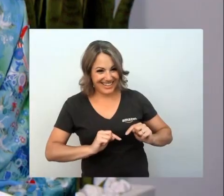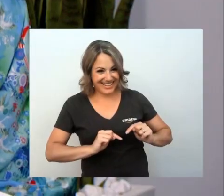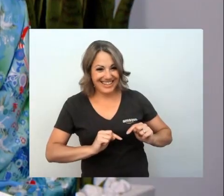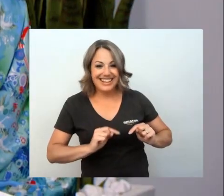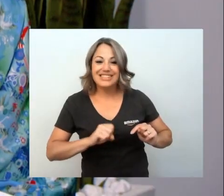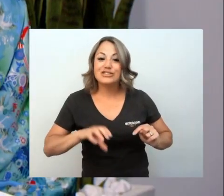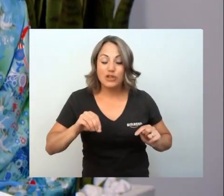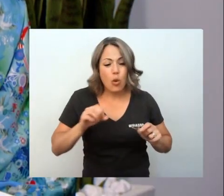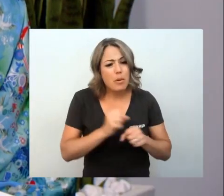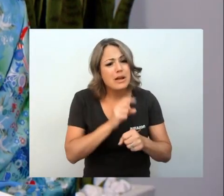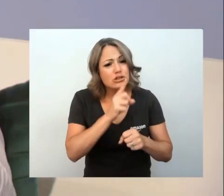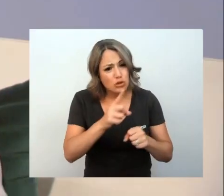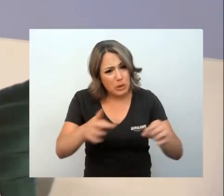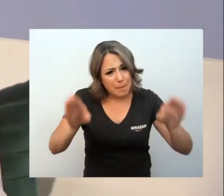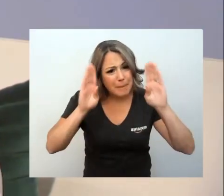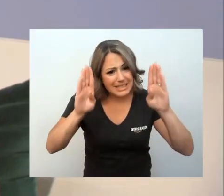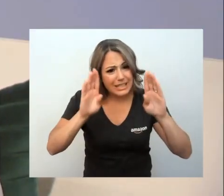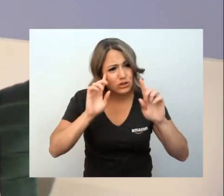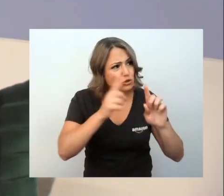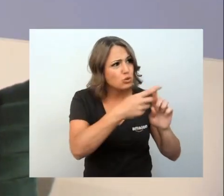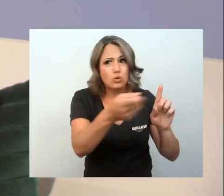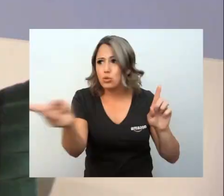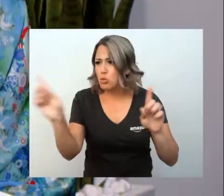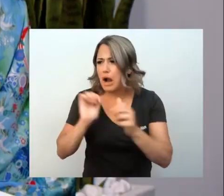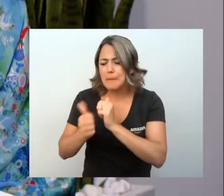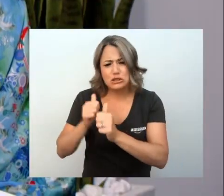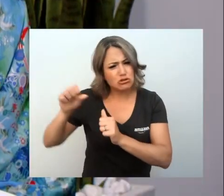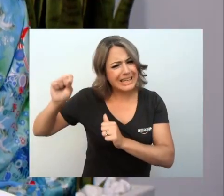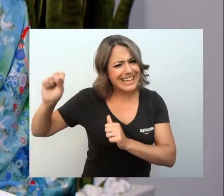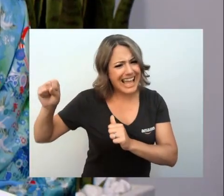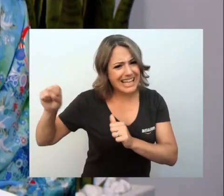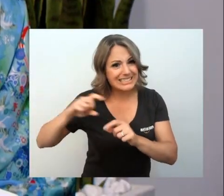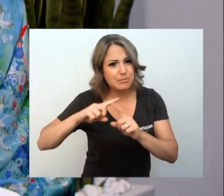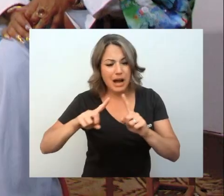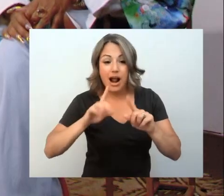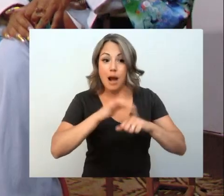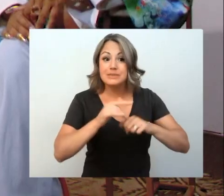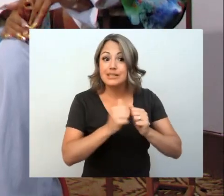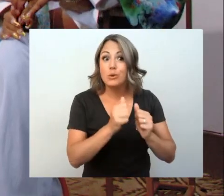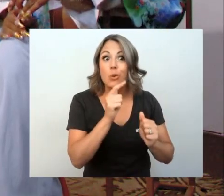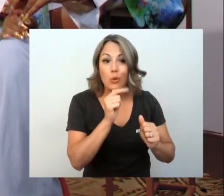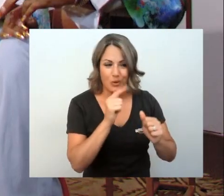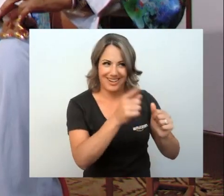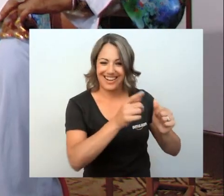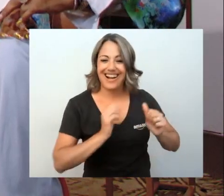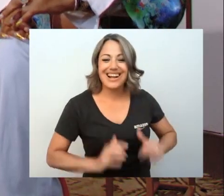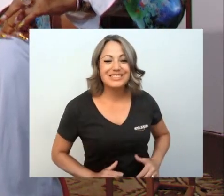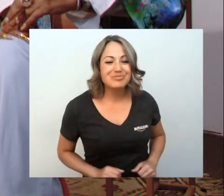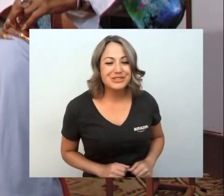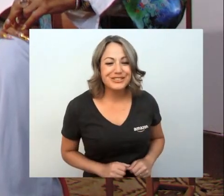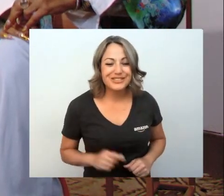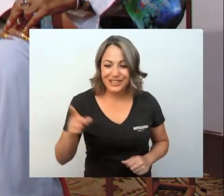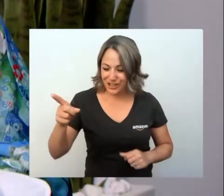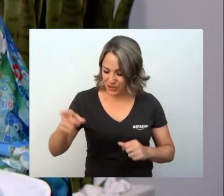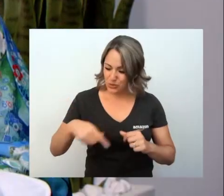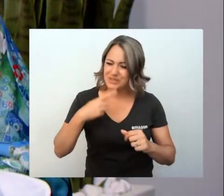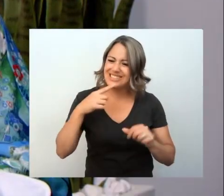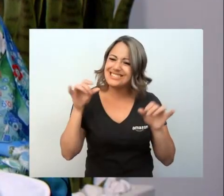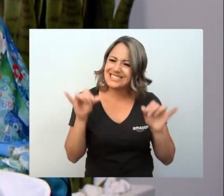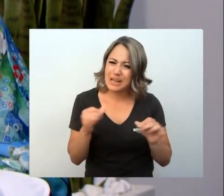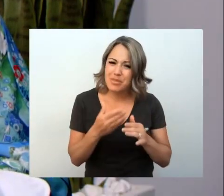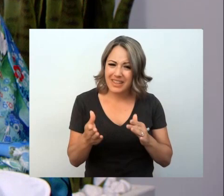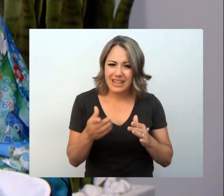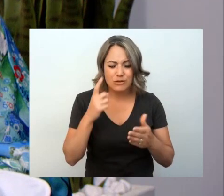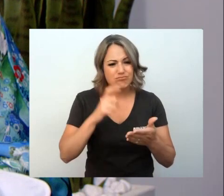to our competition, we are obsessed about our customers. Yes. So I recall you saying something similar, noting how critical it